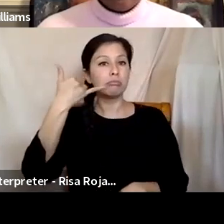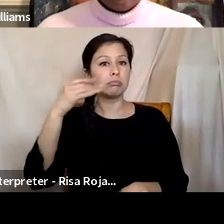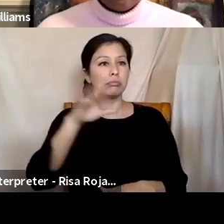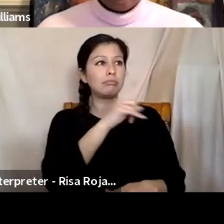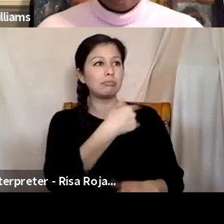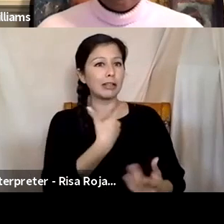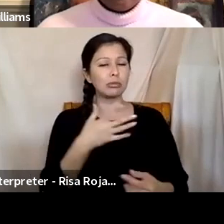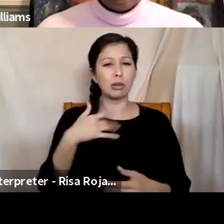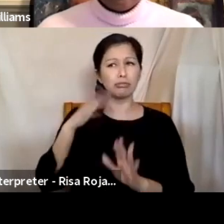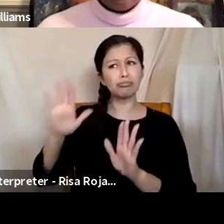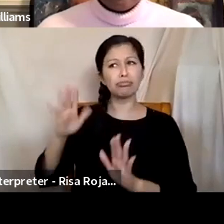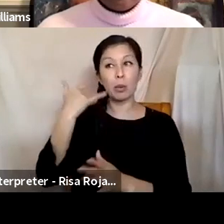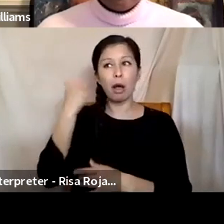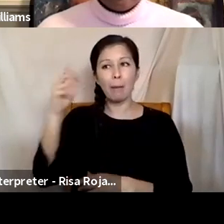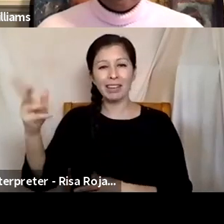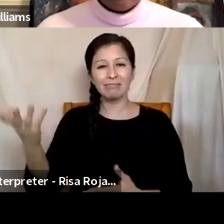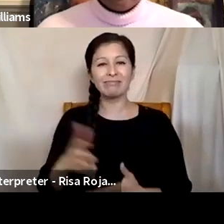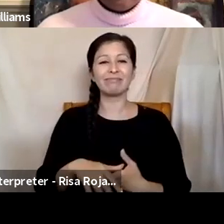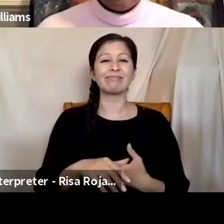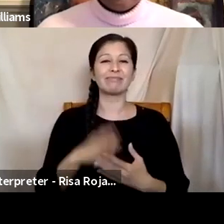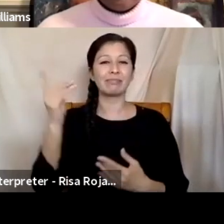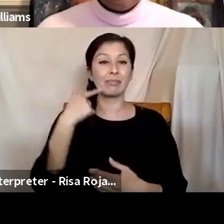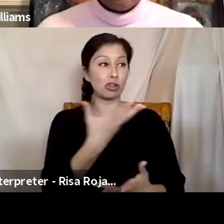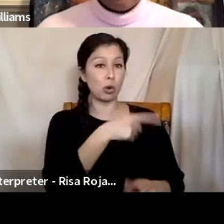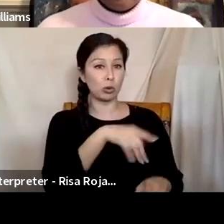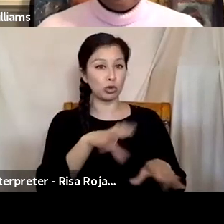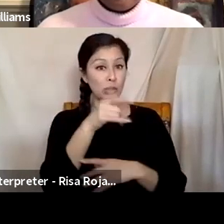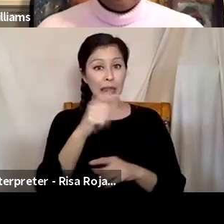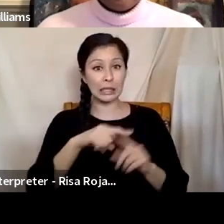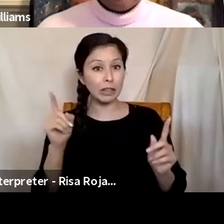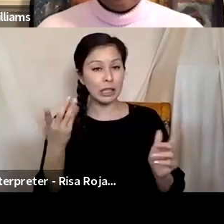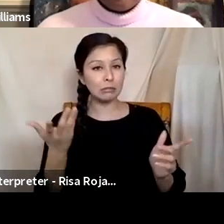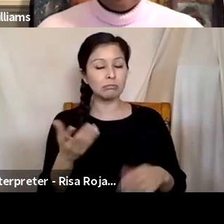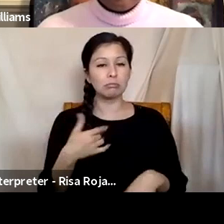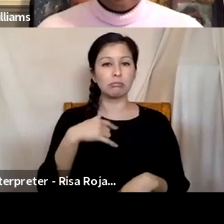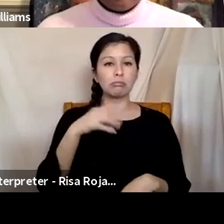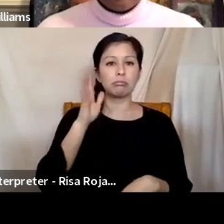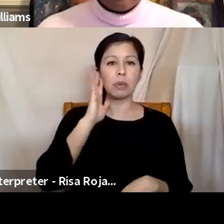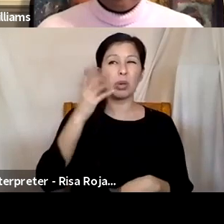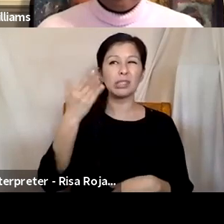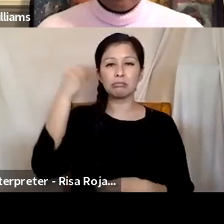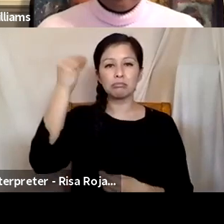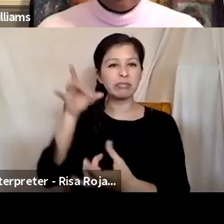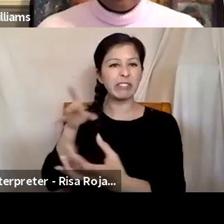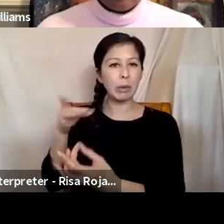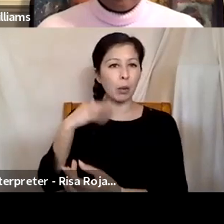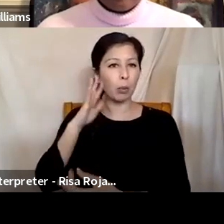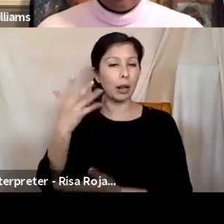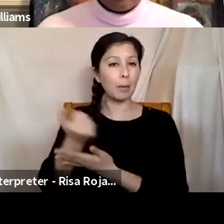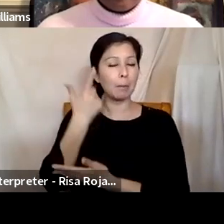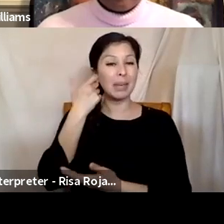And I'll say, they did great. That's why they're getting a callback. And they'll say, do you want them to do anything differently? And I will. Sometimes